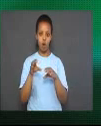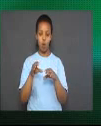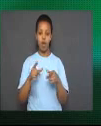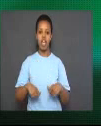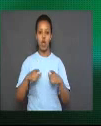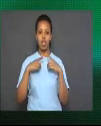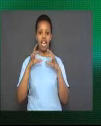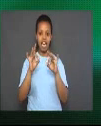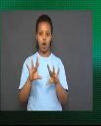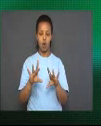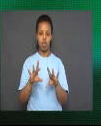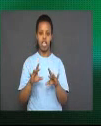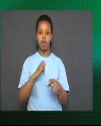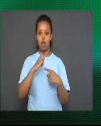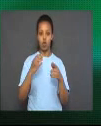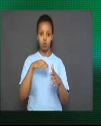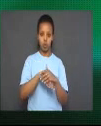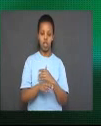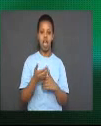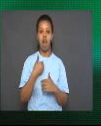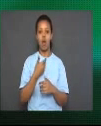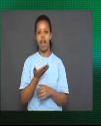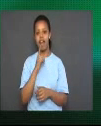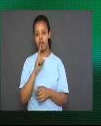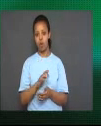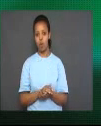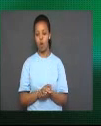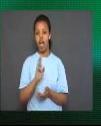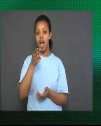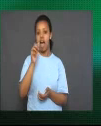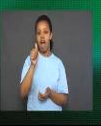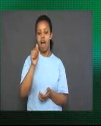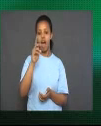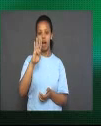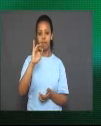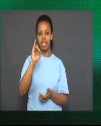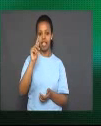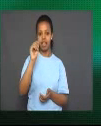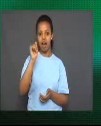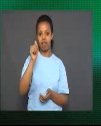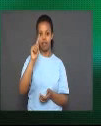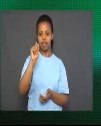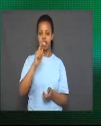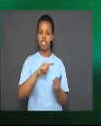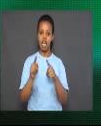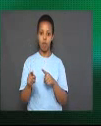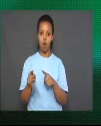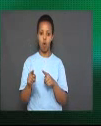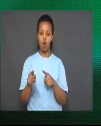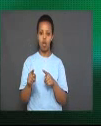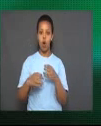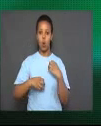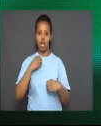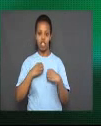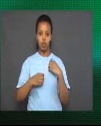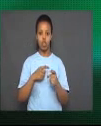ecosystem. The term habitat describes the place where an organism